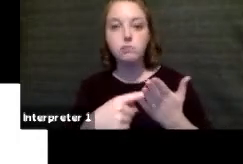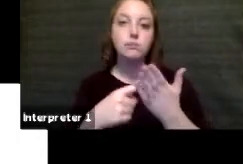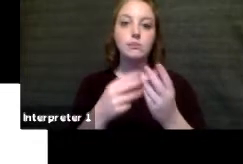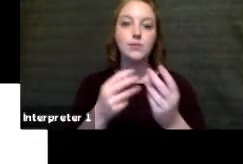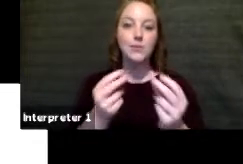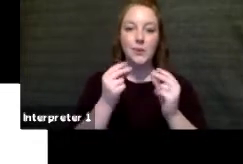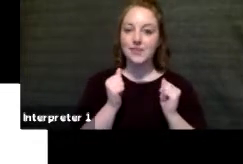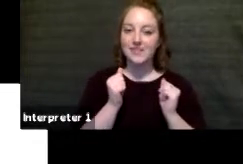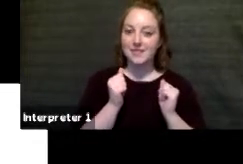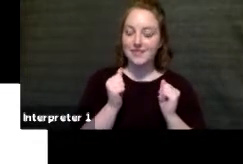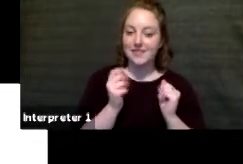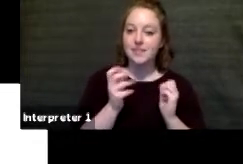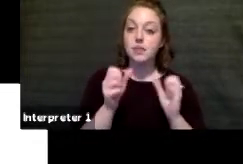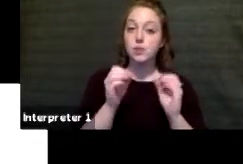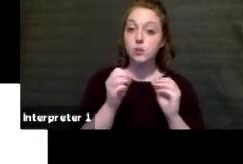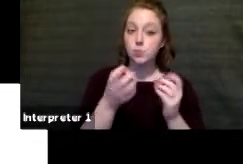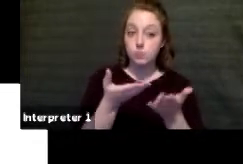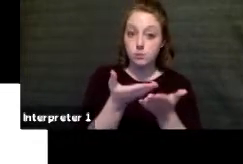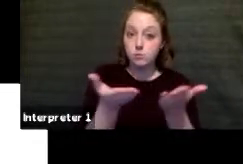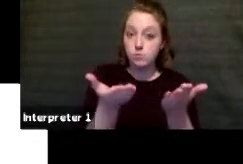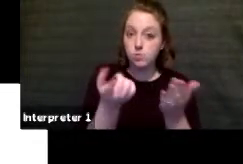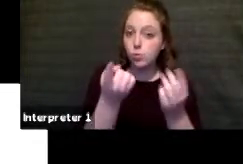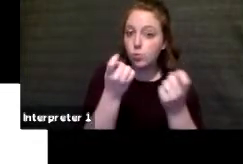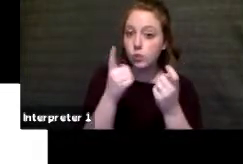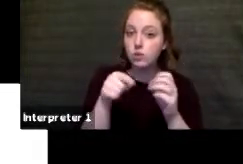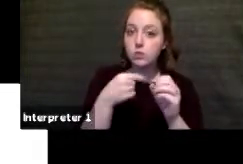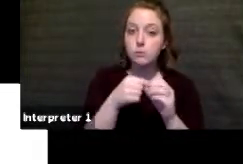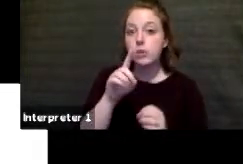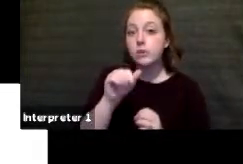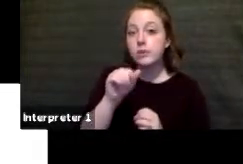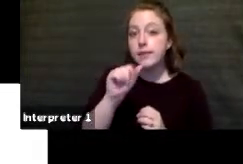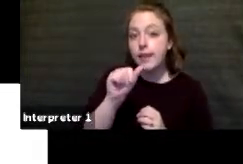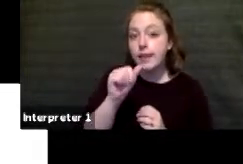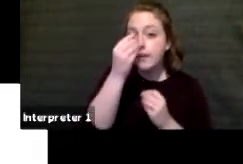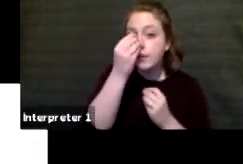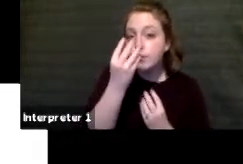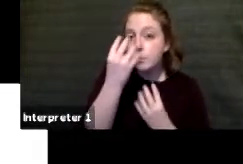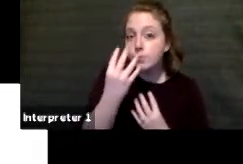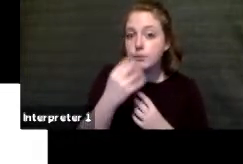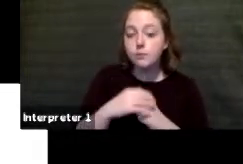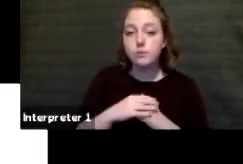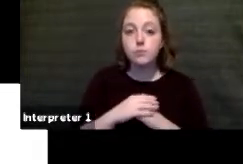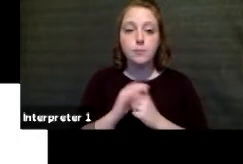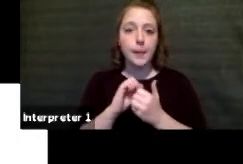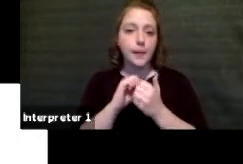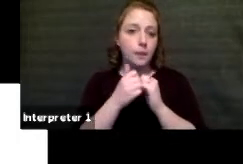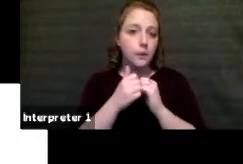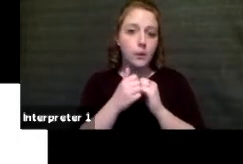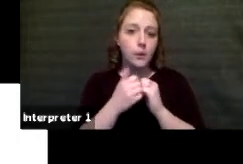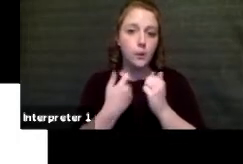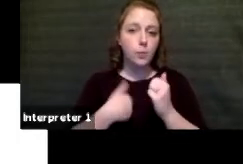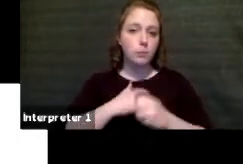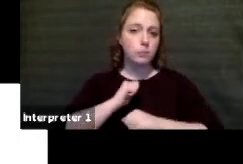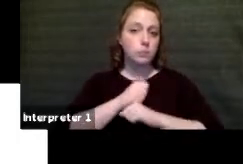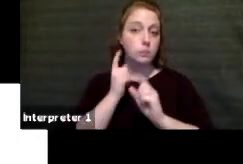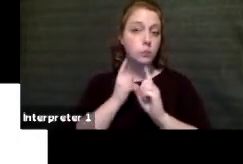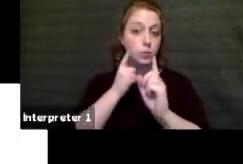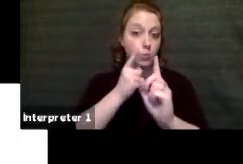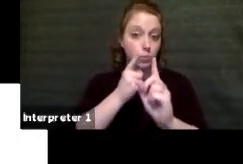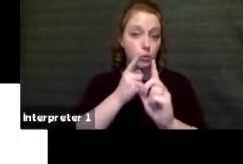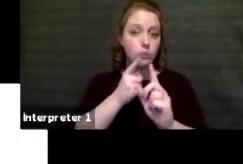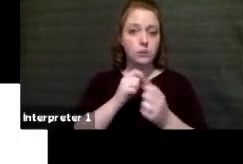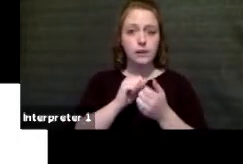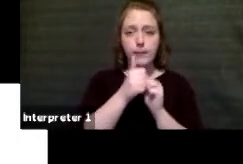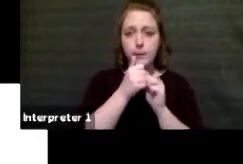there are any questions about the data and how we led up to these long-term goals and ultimately these strategies here.